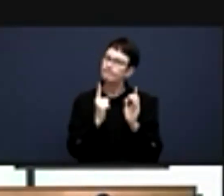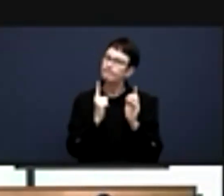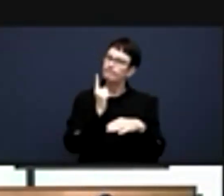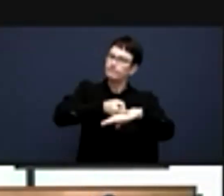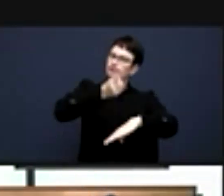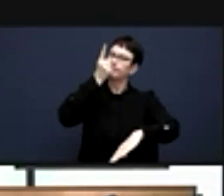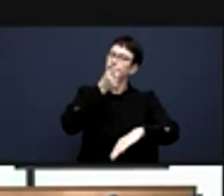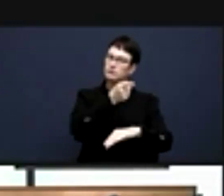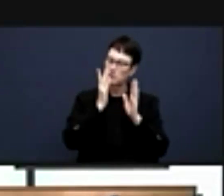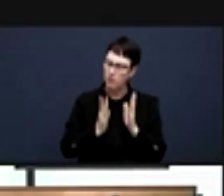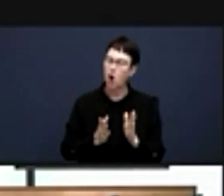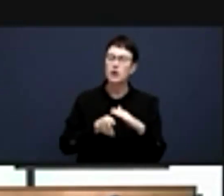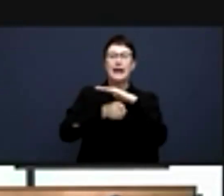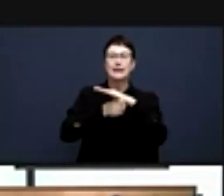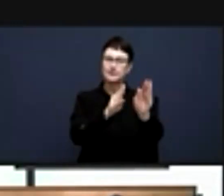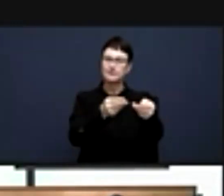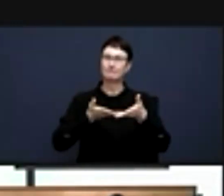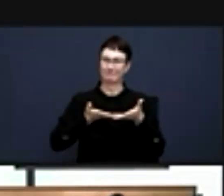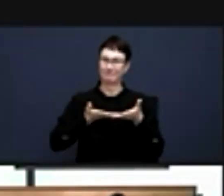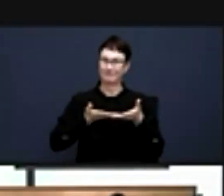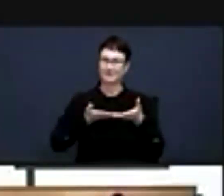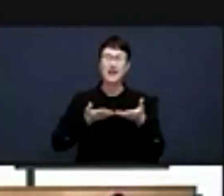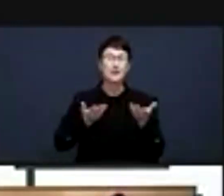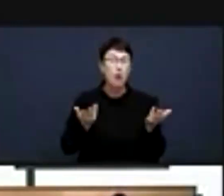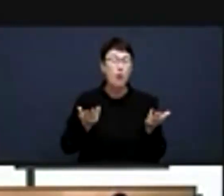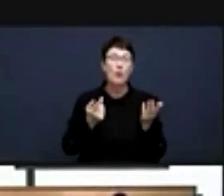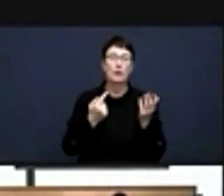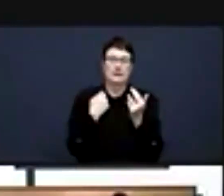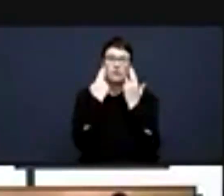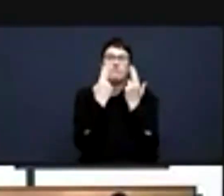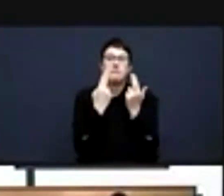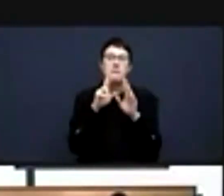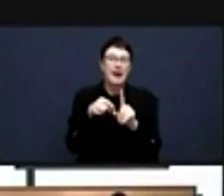forth. So in this regard as well, we have seen that